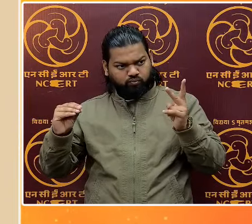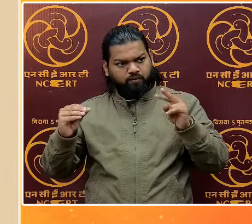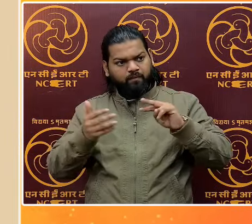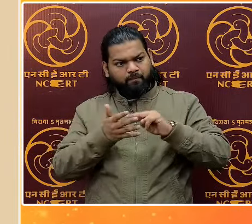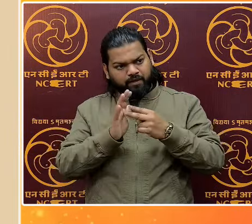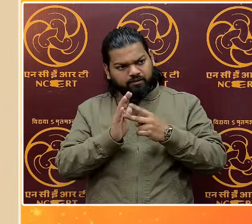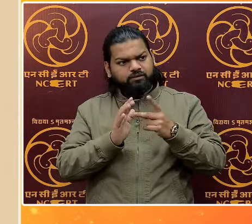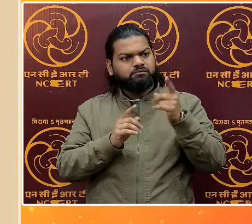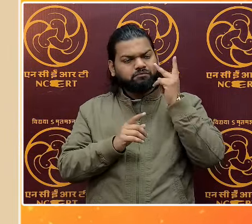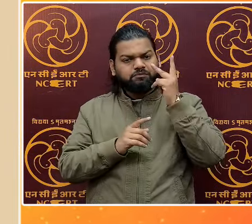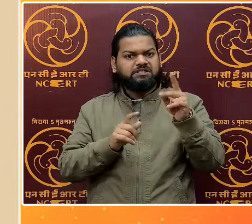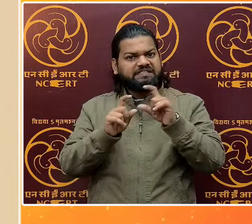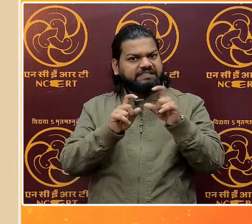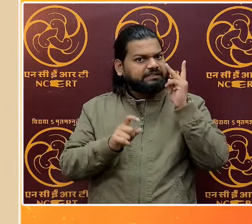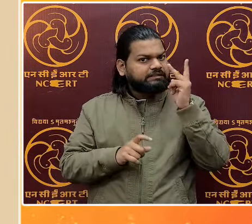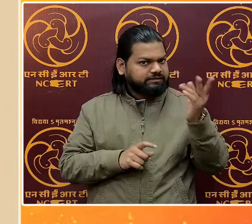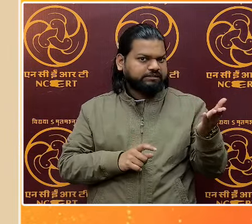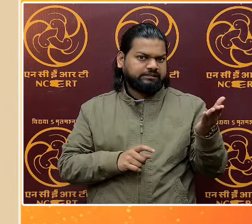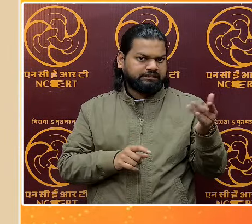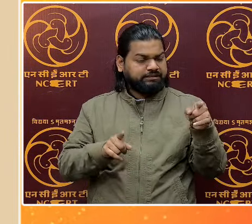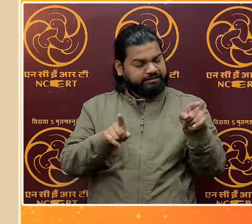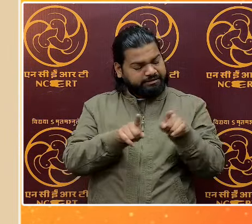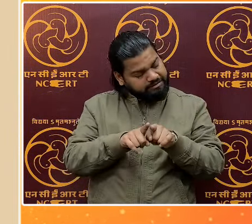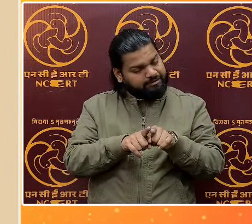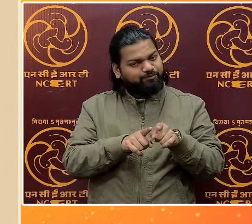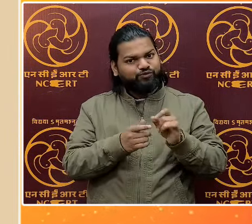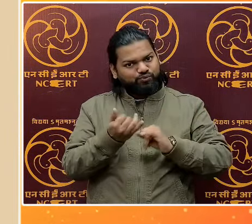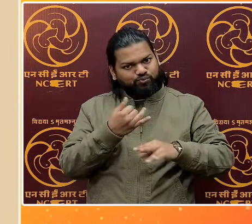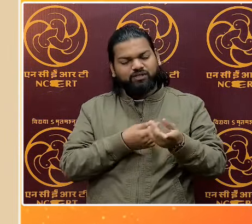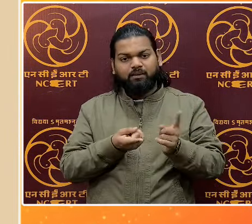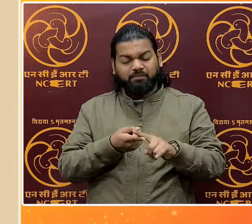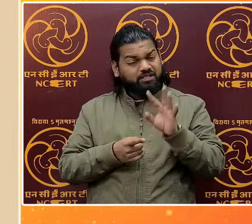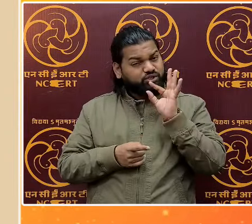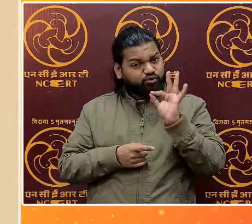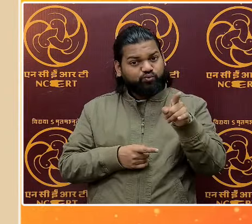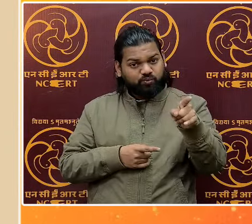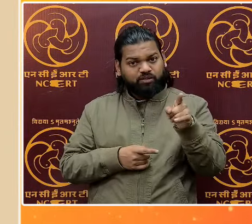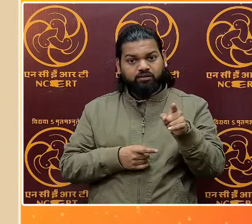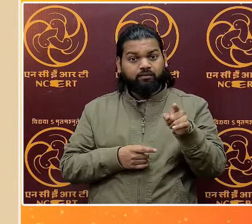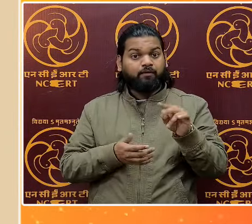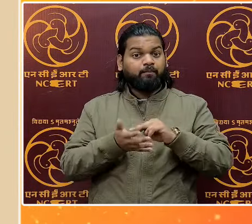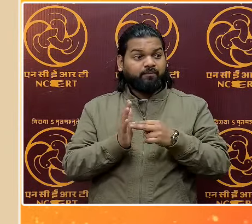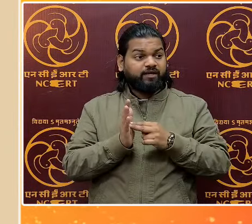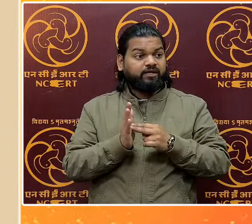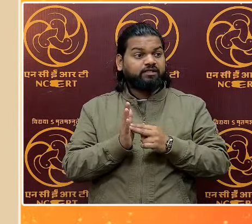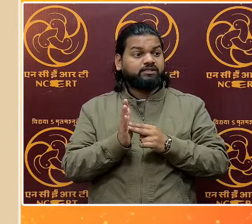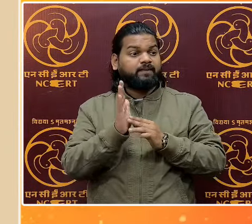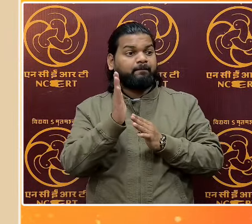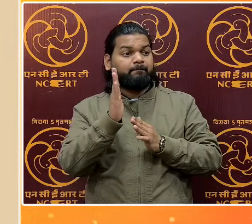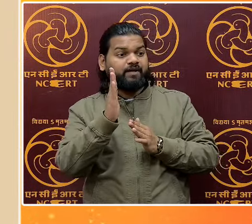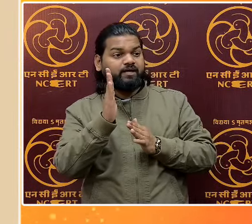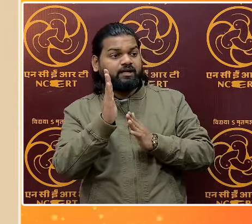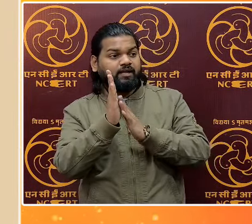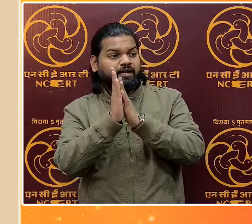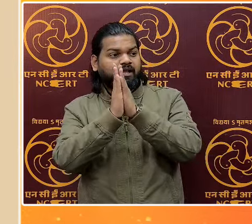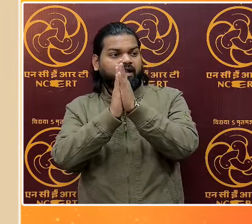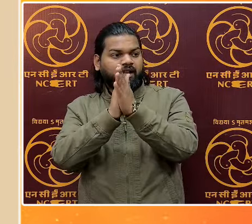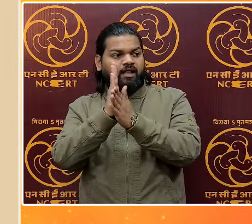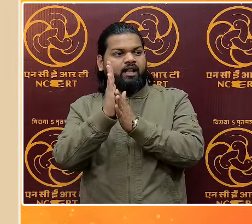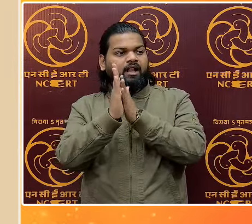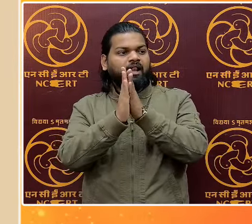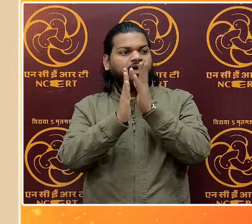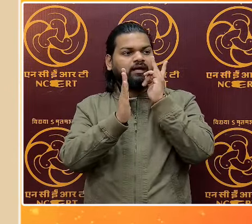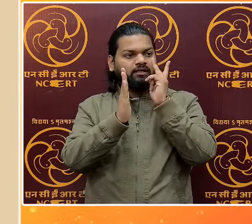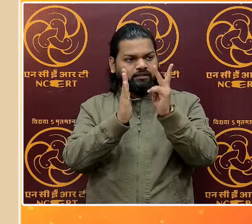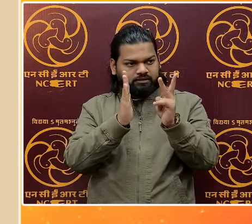diverged. Okay, so that's how, by just holding the mirror in our hand also we can find out that which one